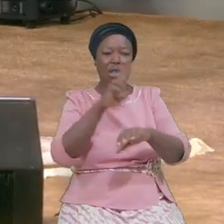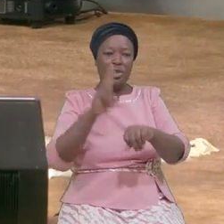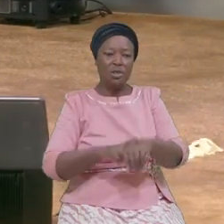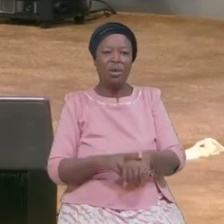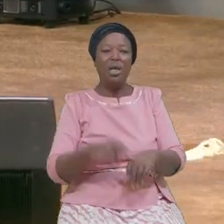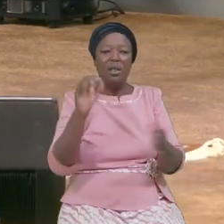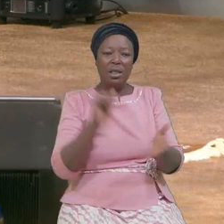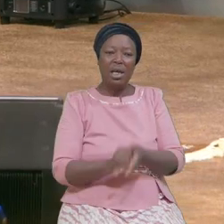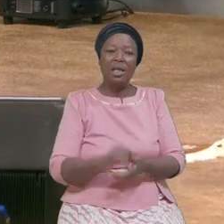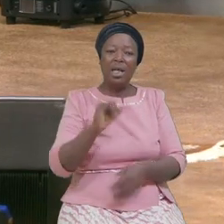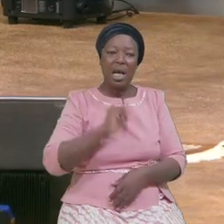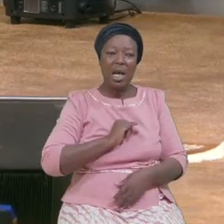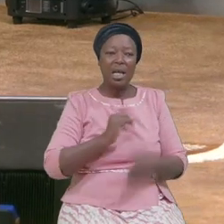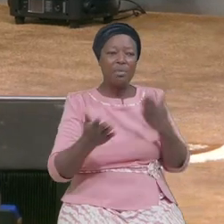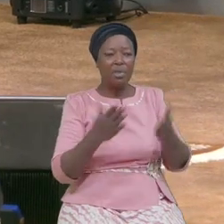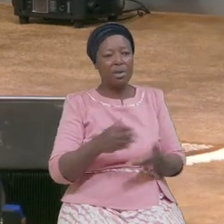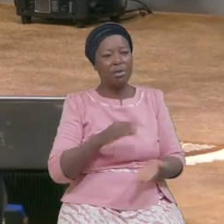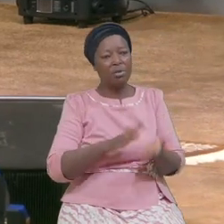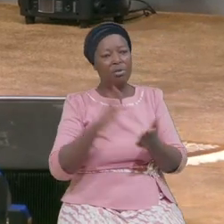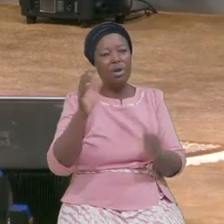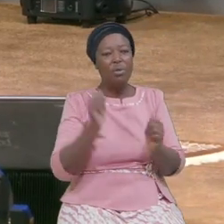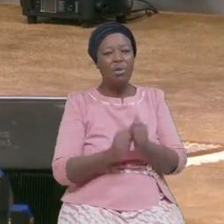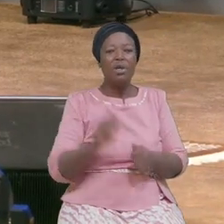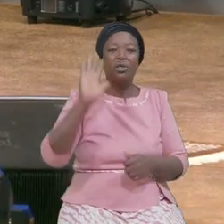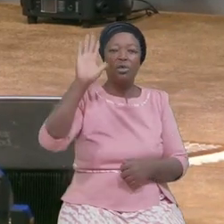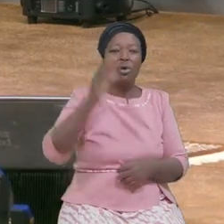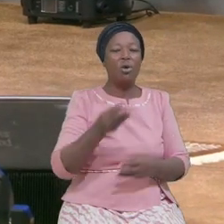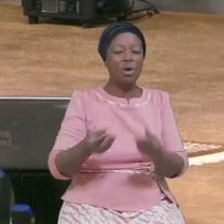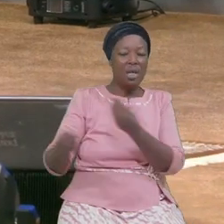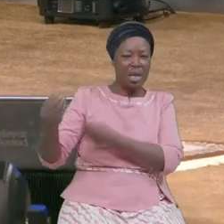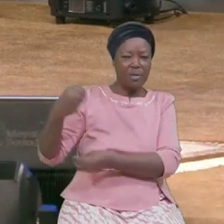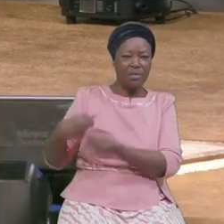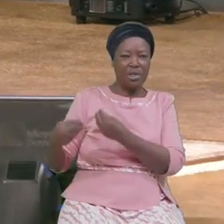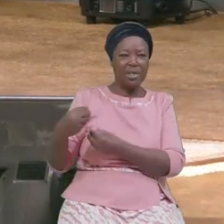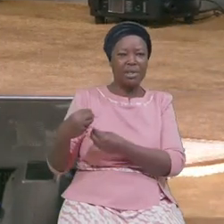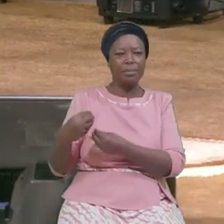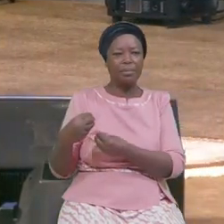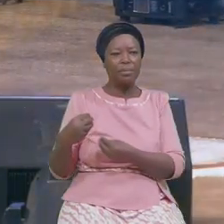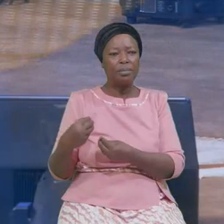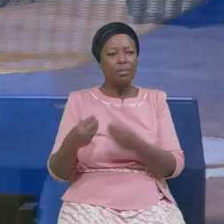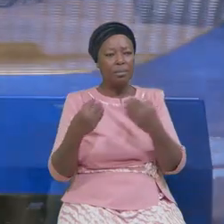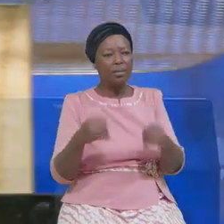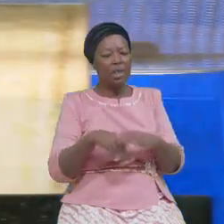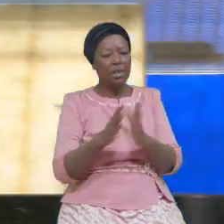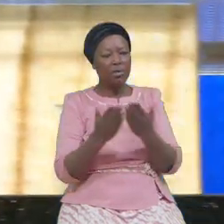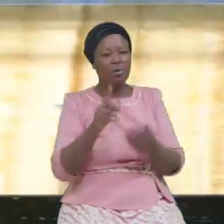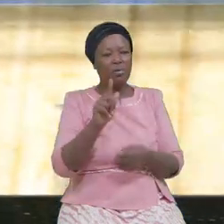that I may glory with thine inheritance. We're looking at Luke again. We're looking at